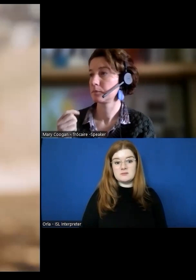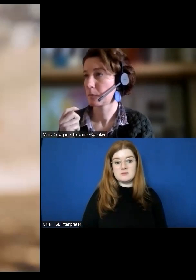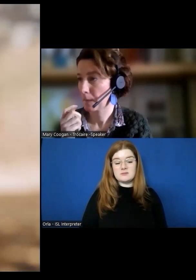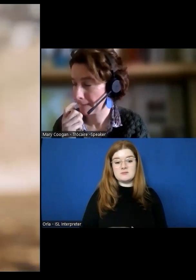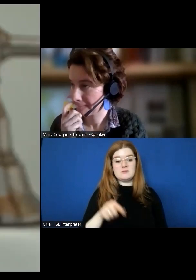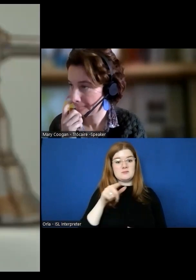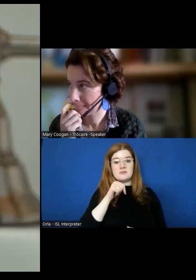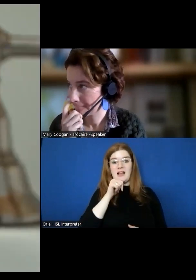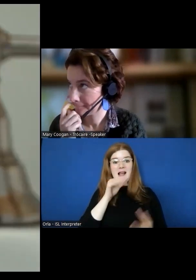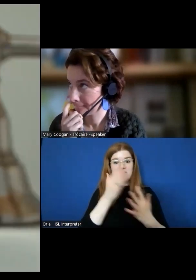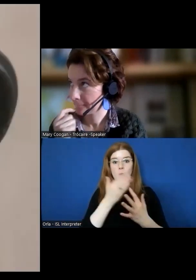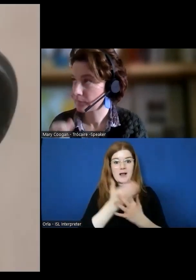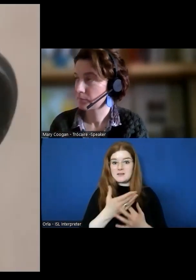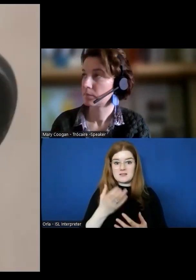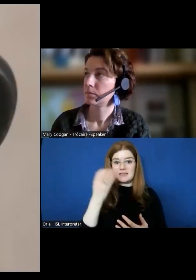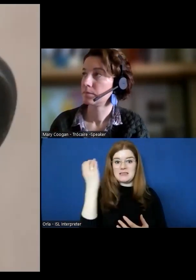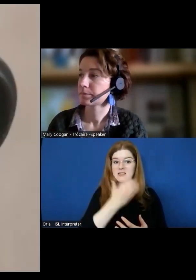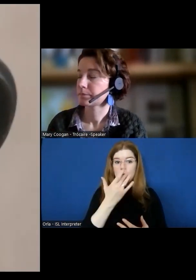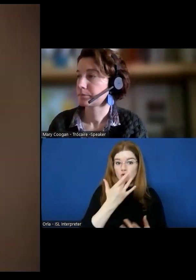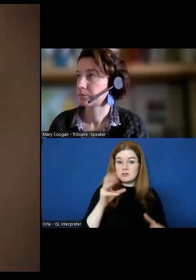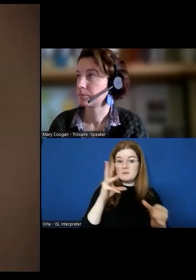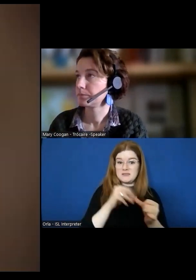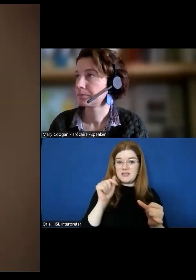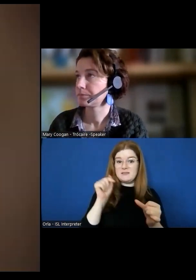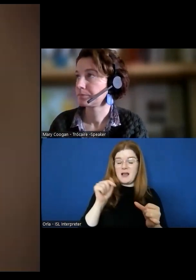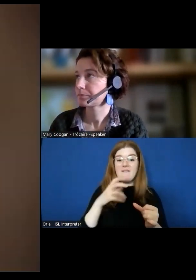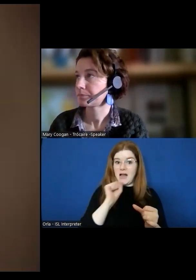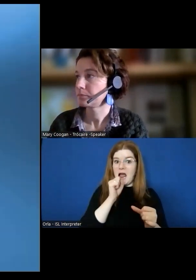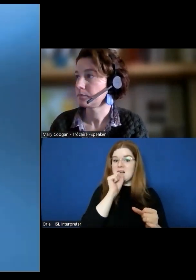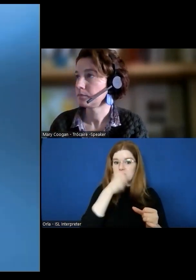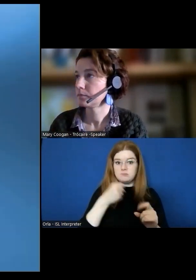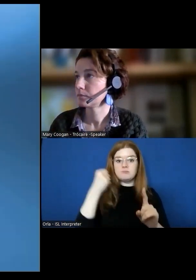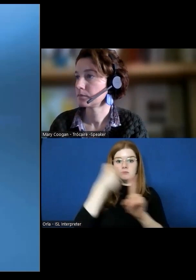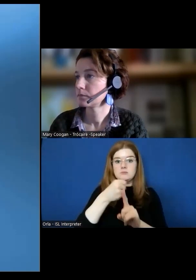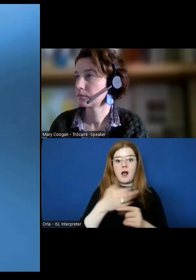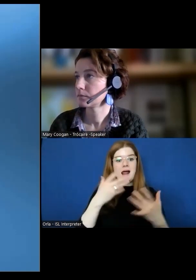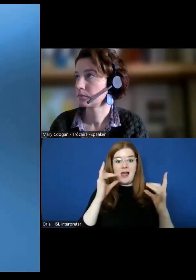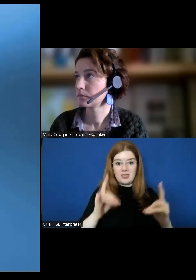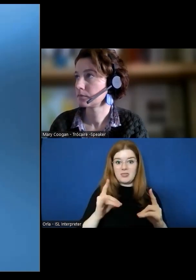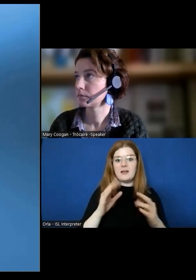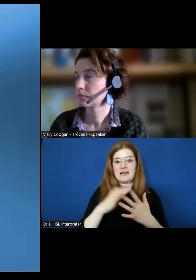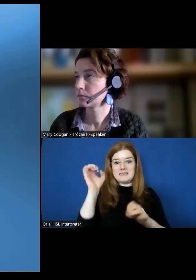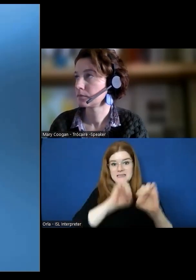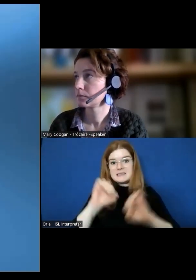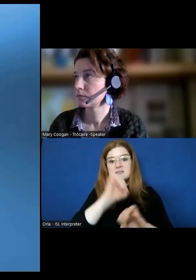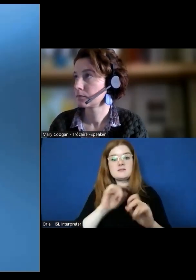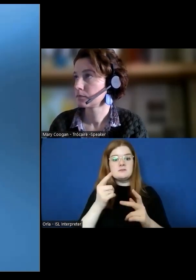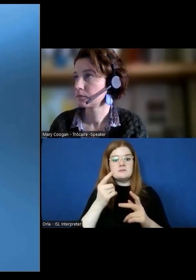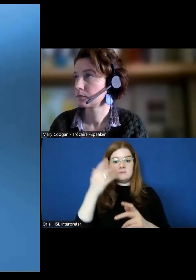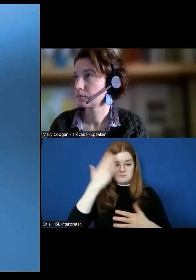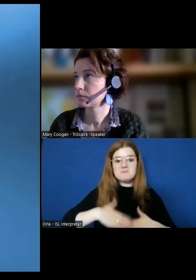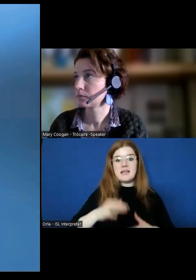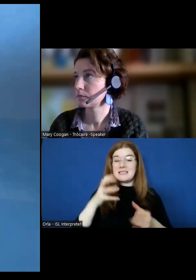This lack of access to clean water in particular has a serious impact on health and sanitation, especially